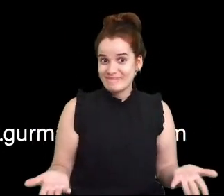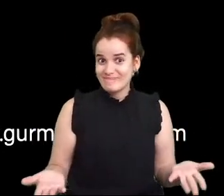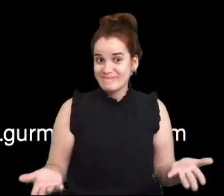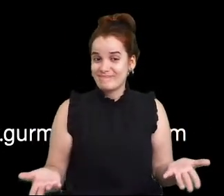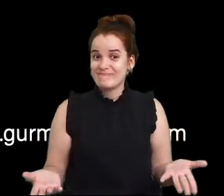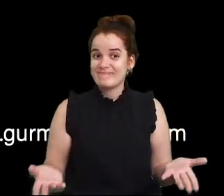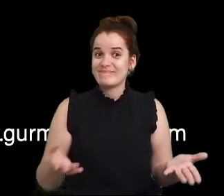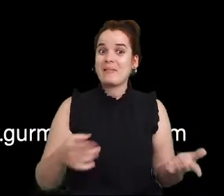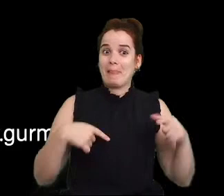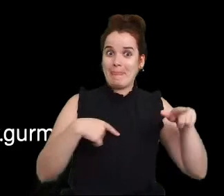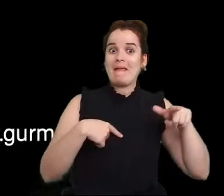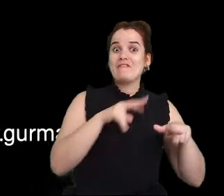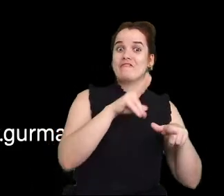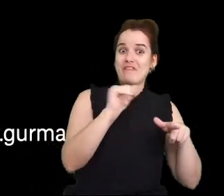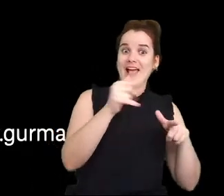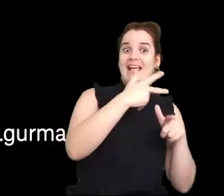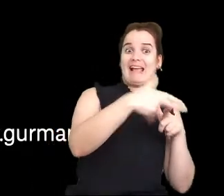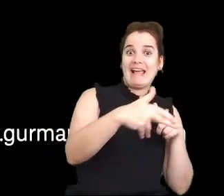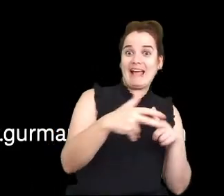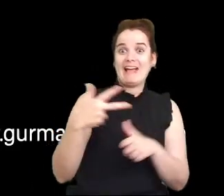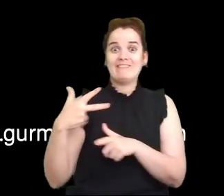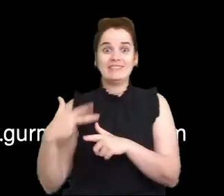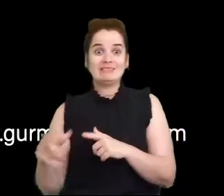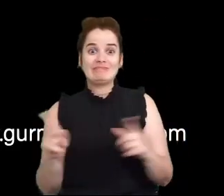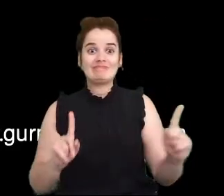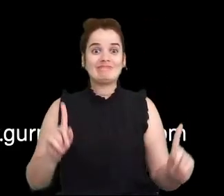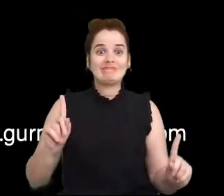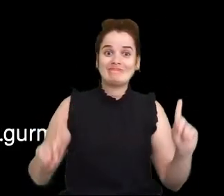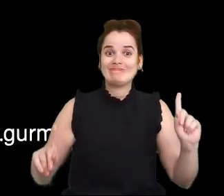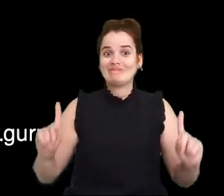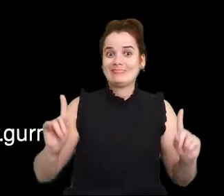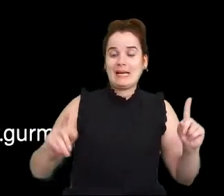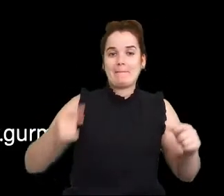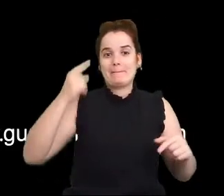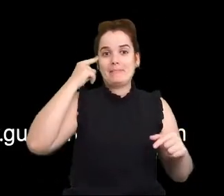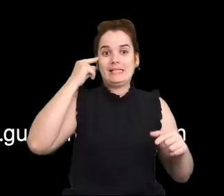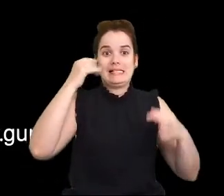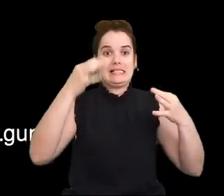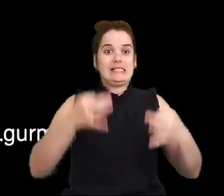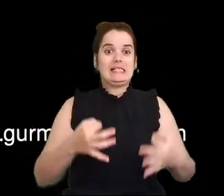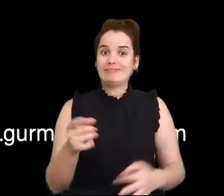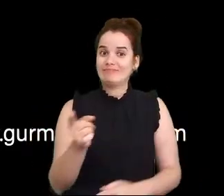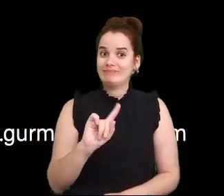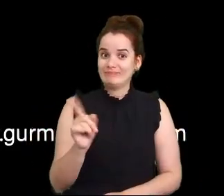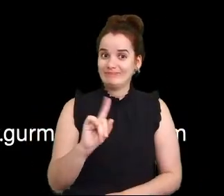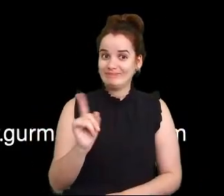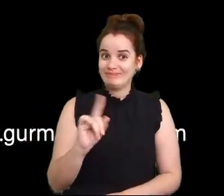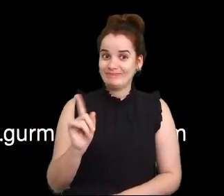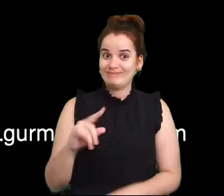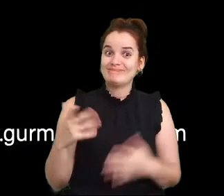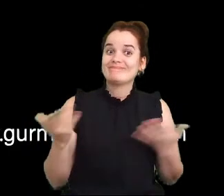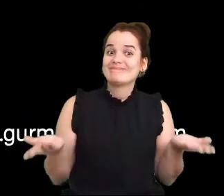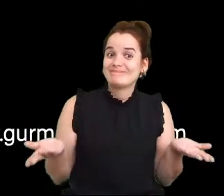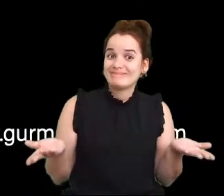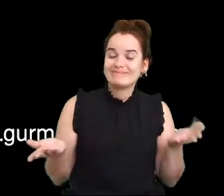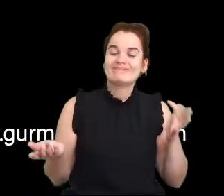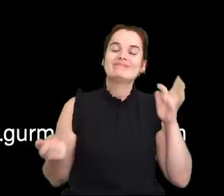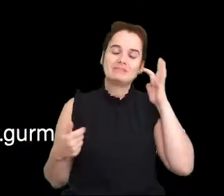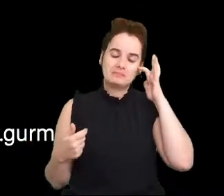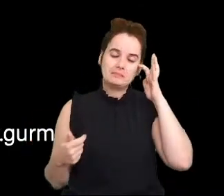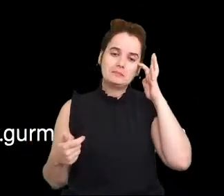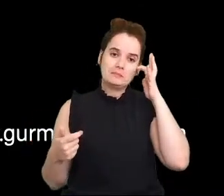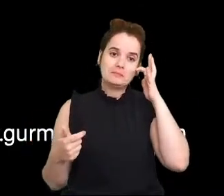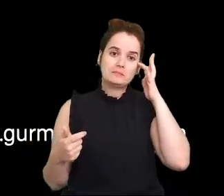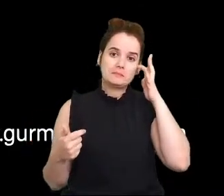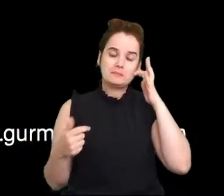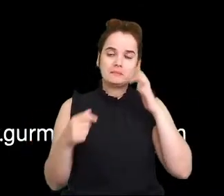So it's not something certain. So like thinking of how we communicate